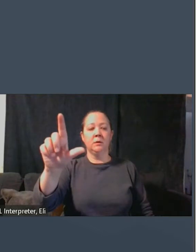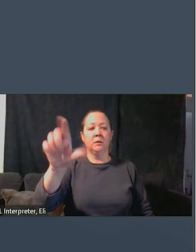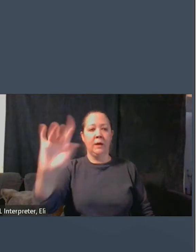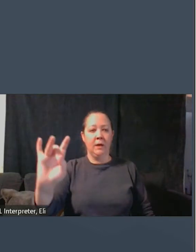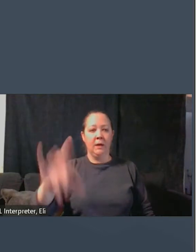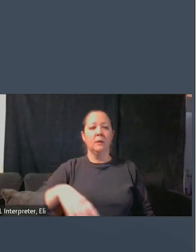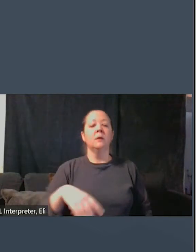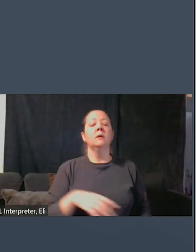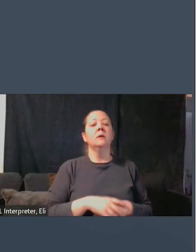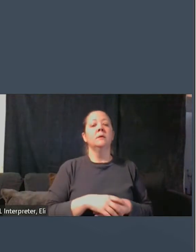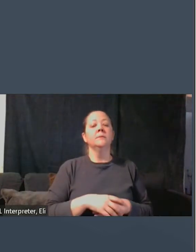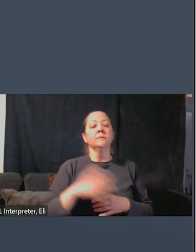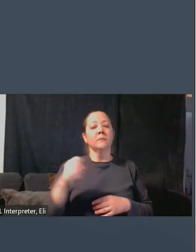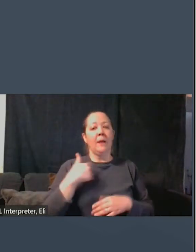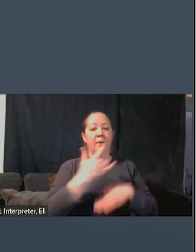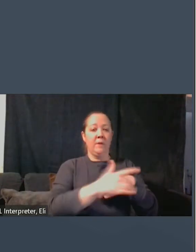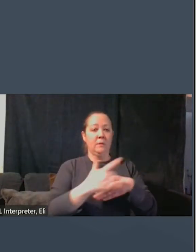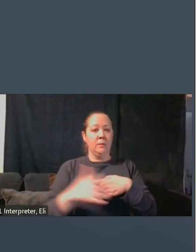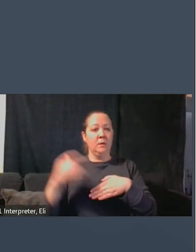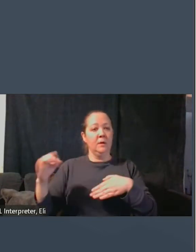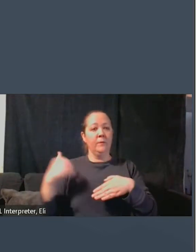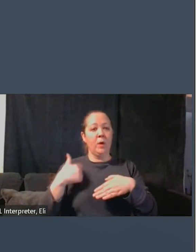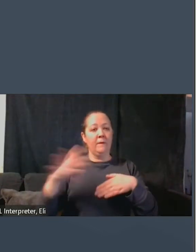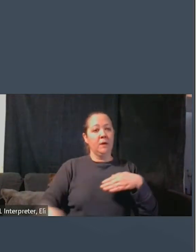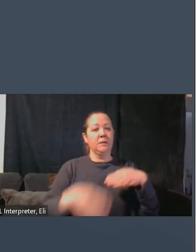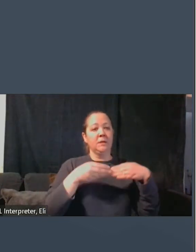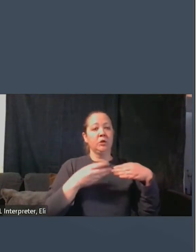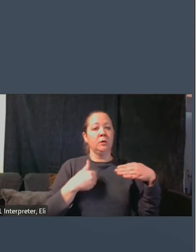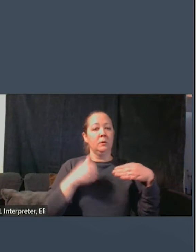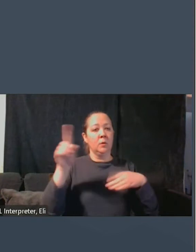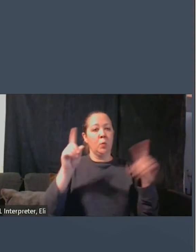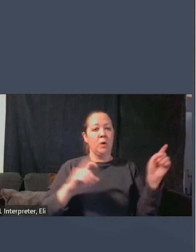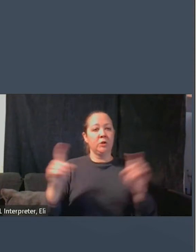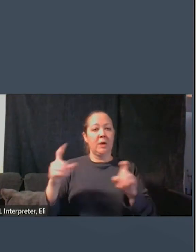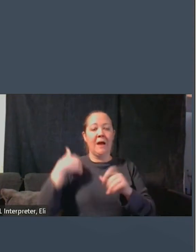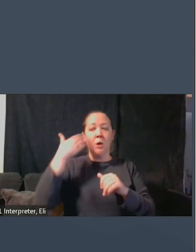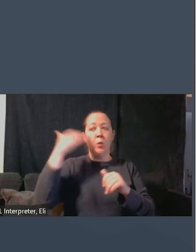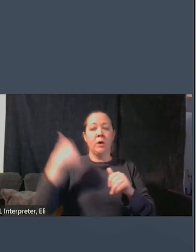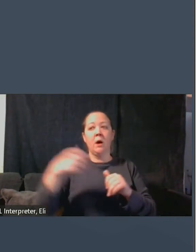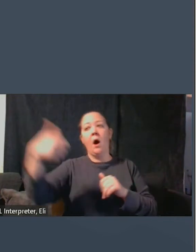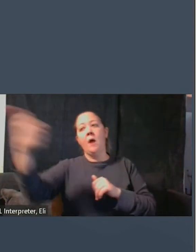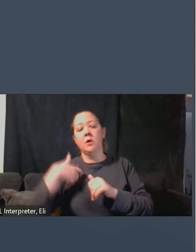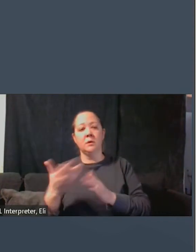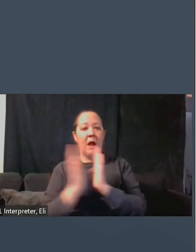previously raised. I'm available if you have any additional questions. I know there are two other continuances. Thank you for your